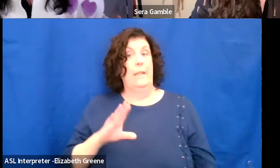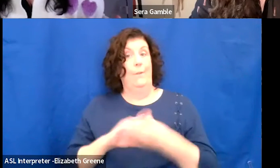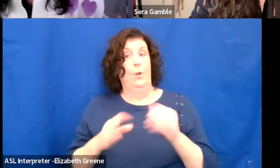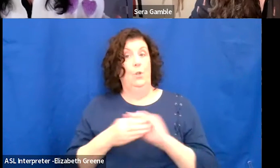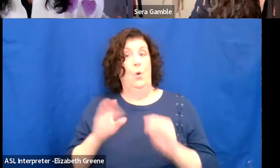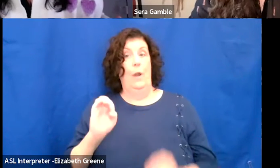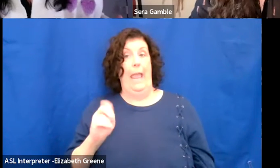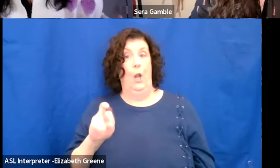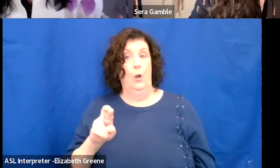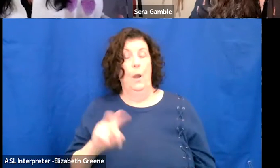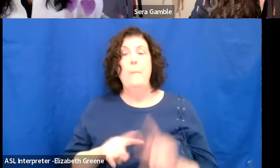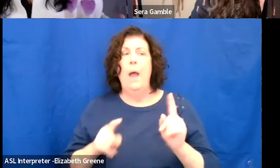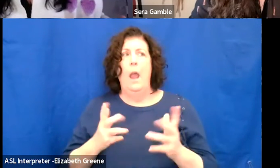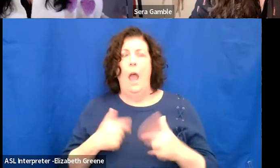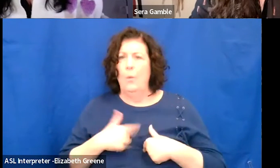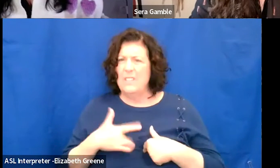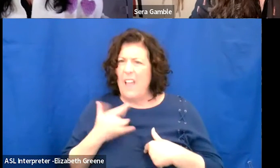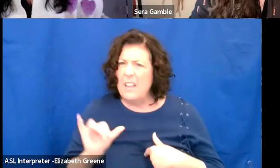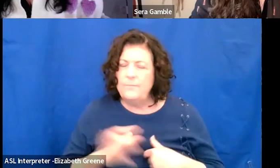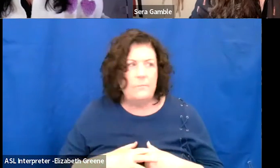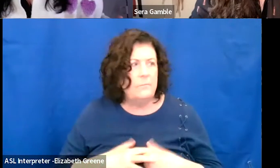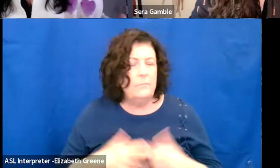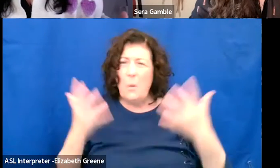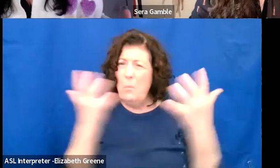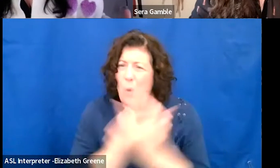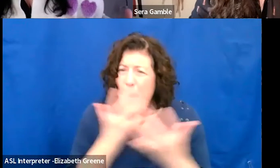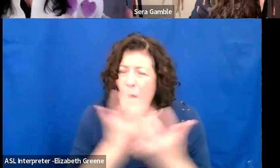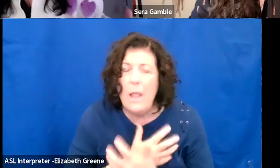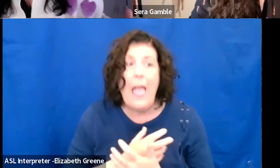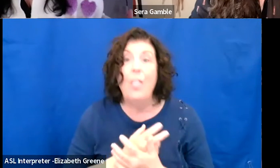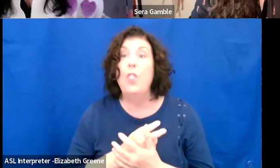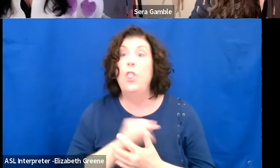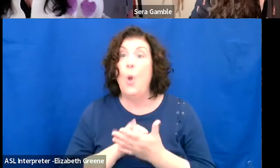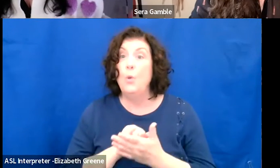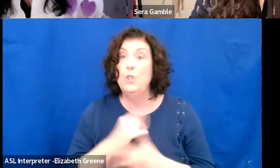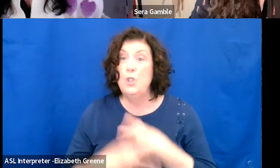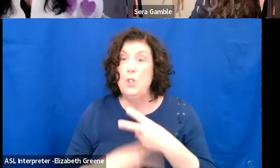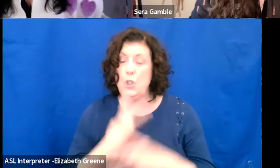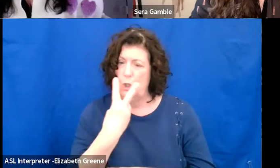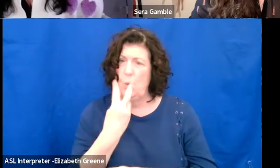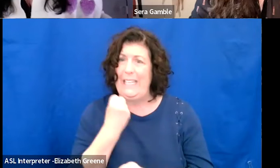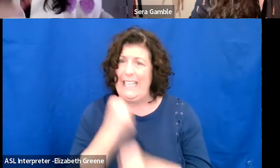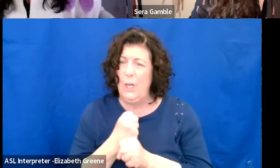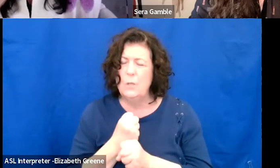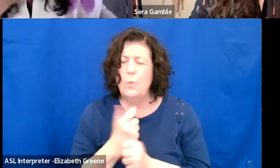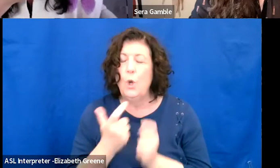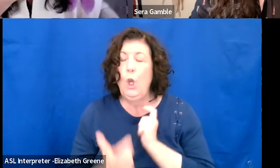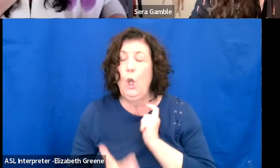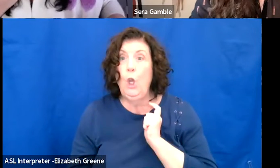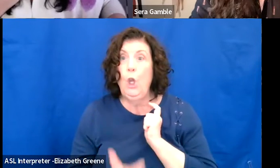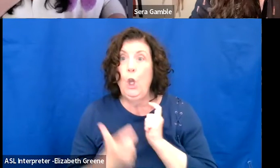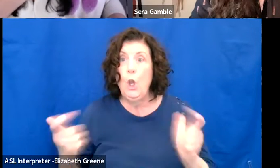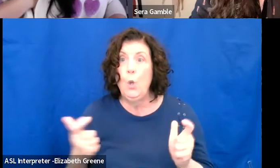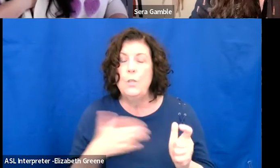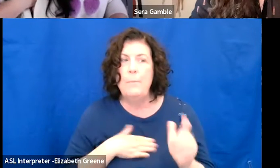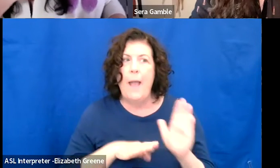okay. And those 2 years were huge in my development in lifting, in speaking, in